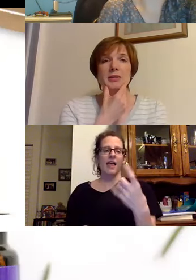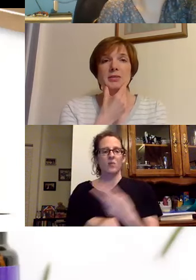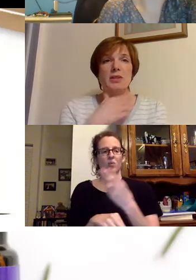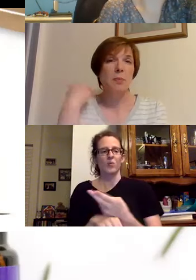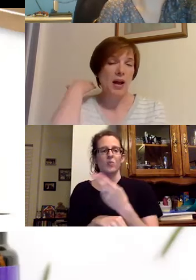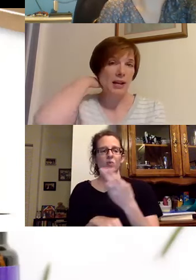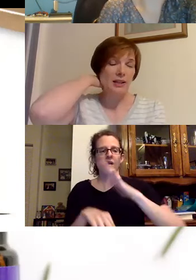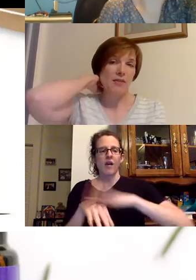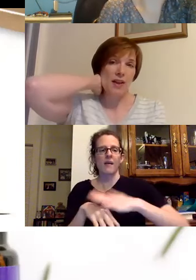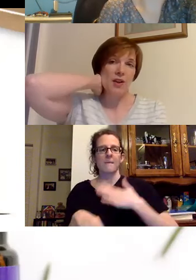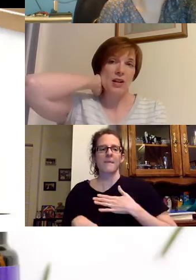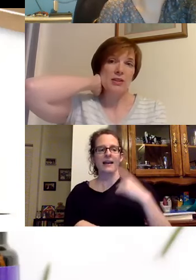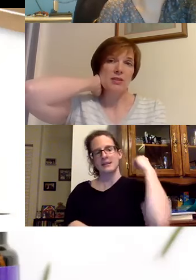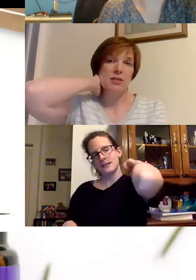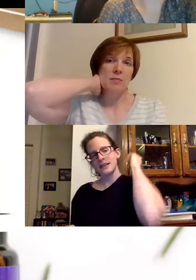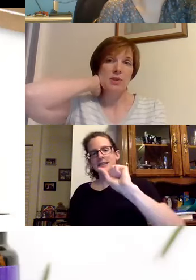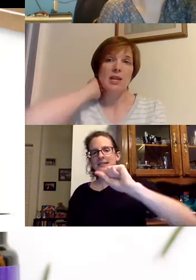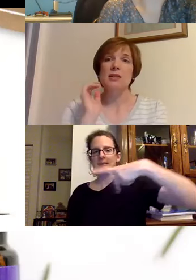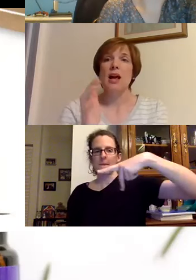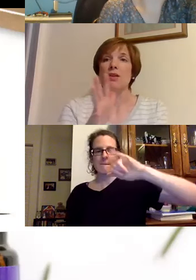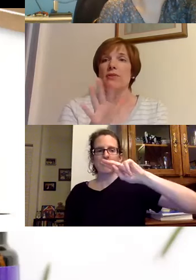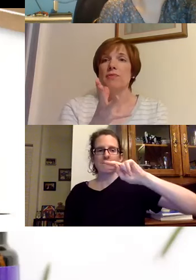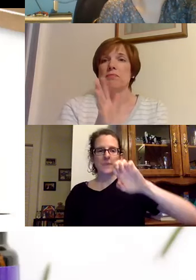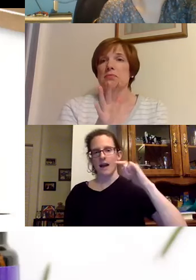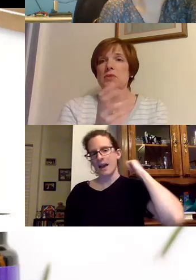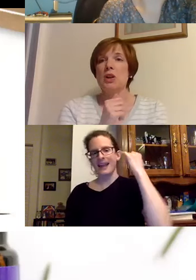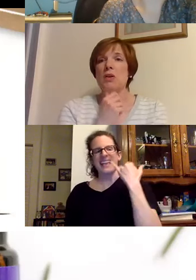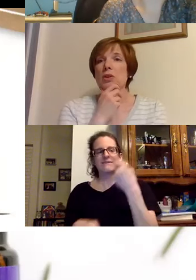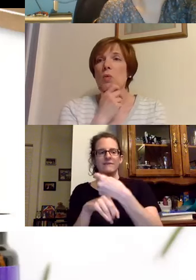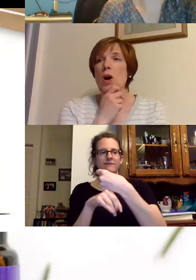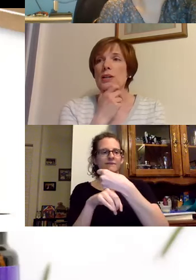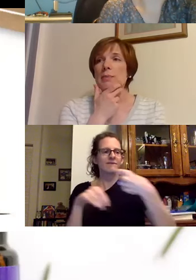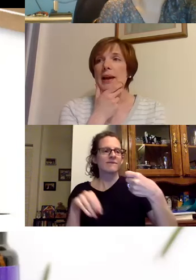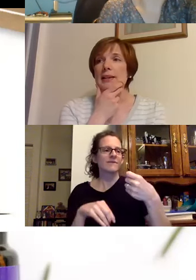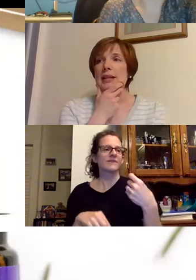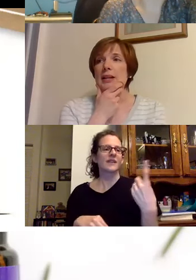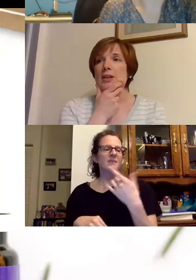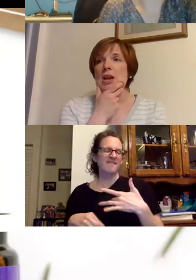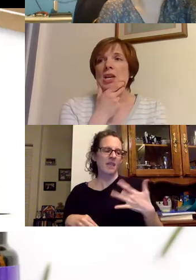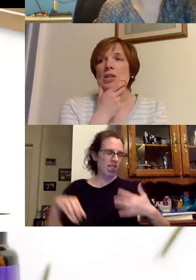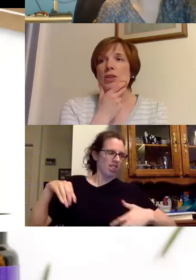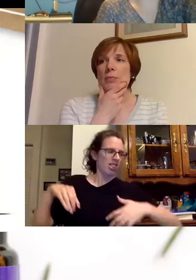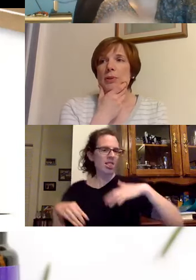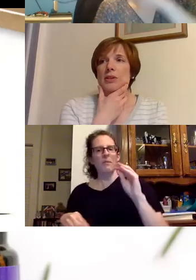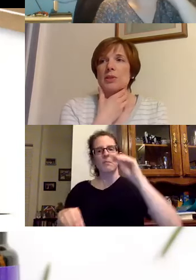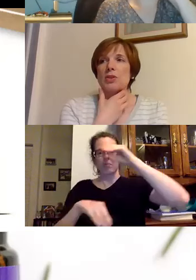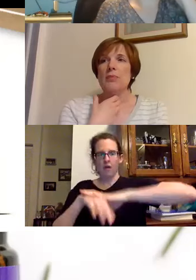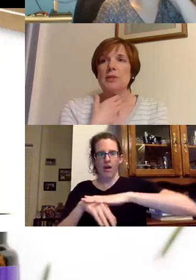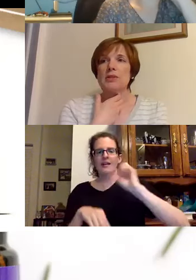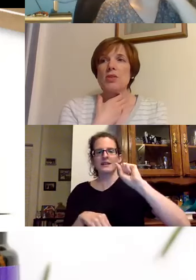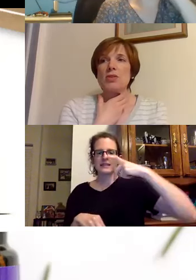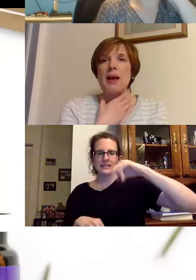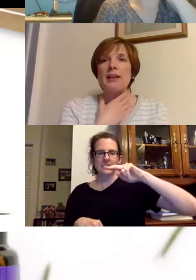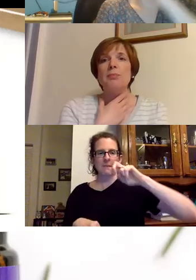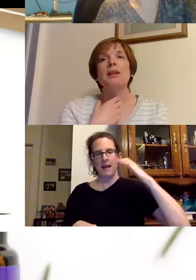my spine if I've got some things out of, you know, a little wonky back there. You can put some in your